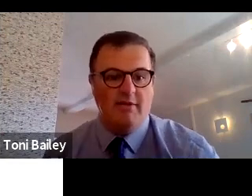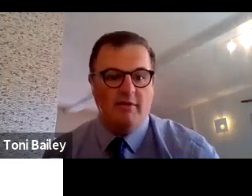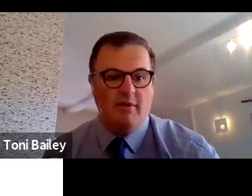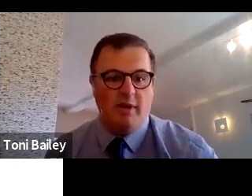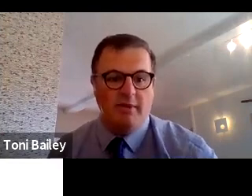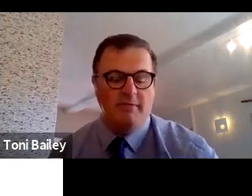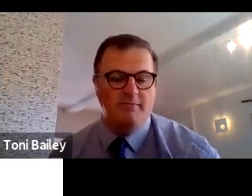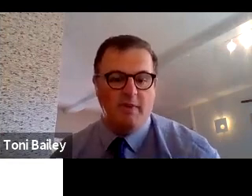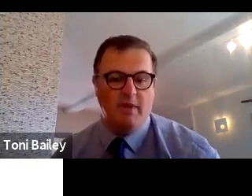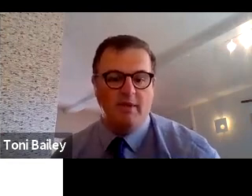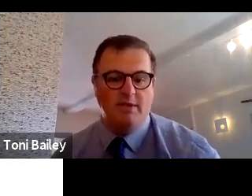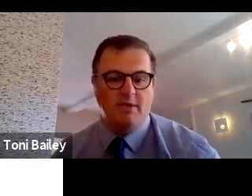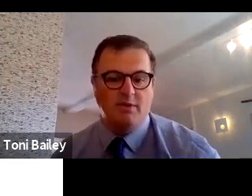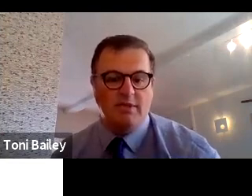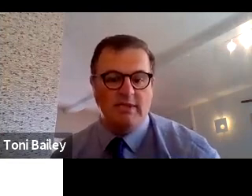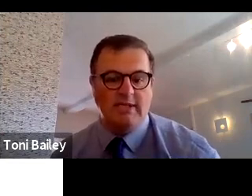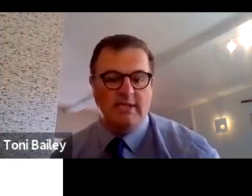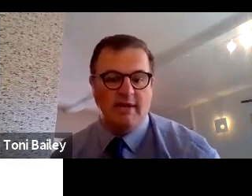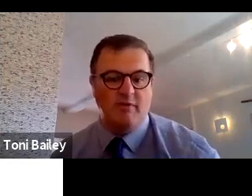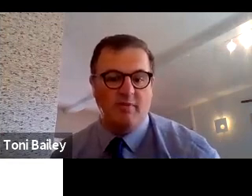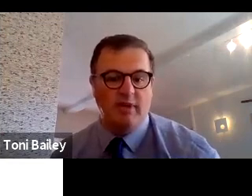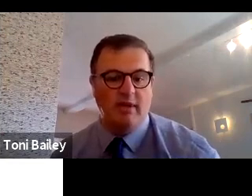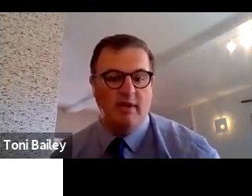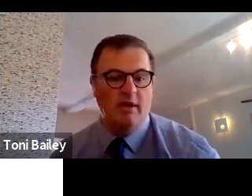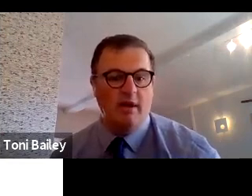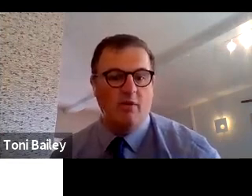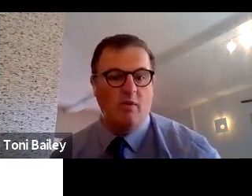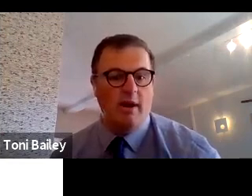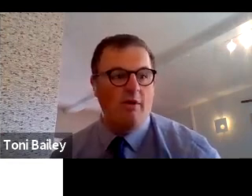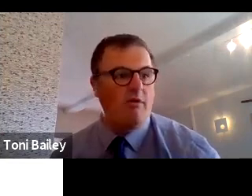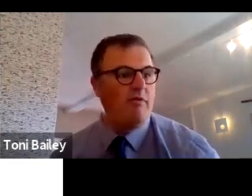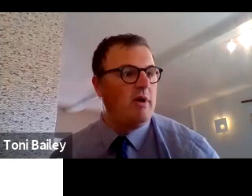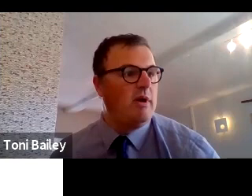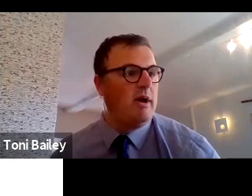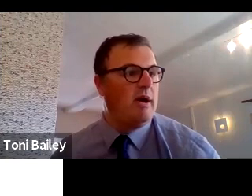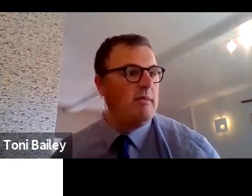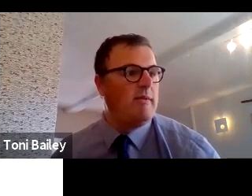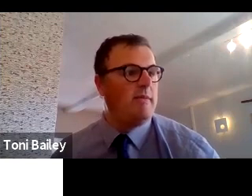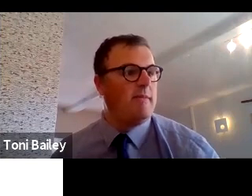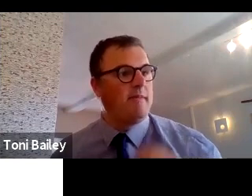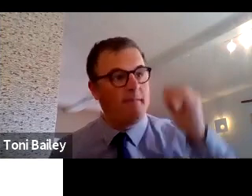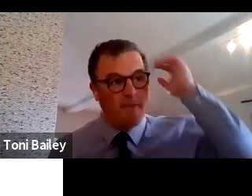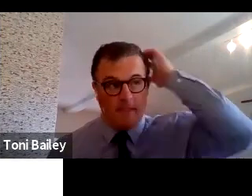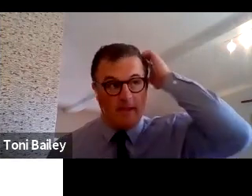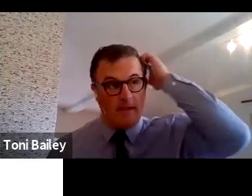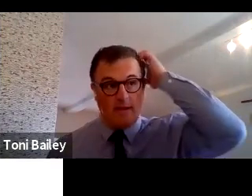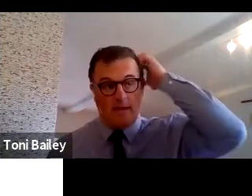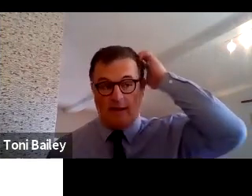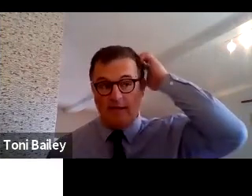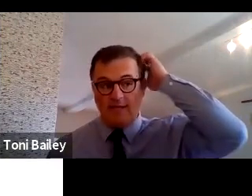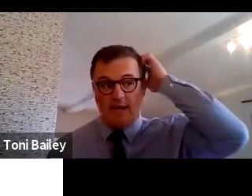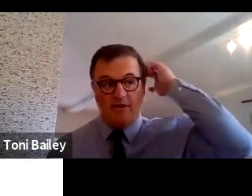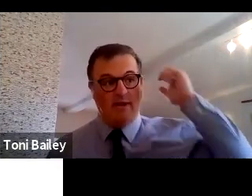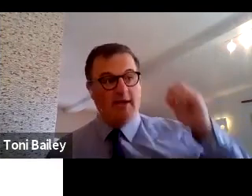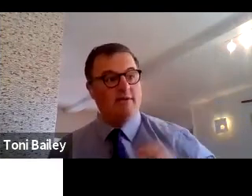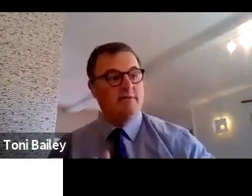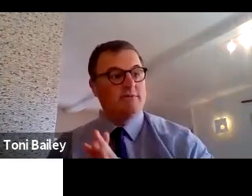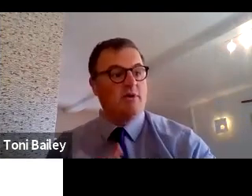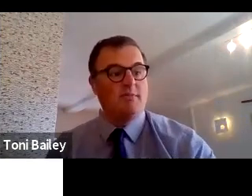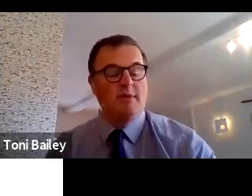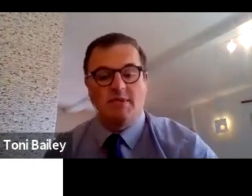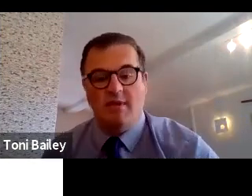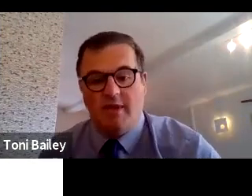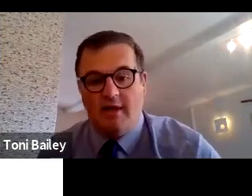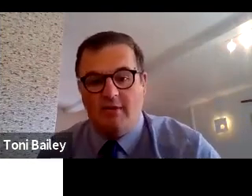is a legal requirement that schools and settings have to be aware of. And these are the